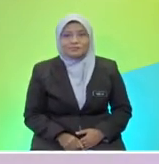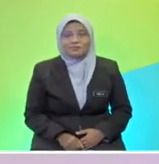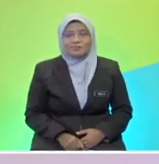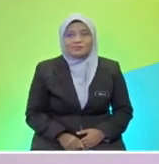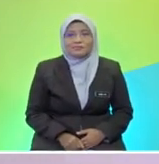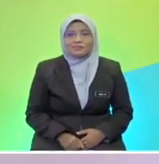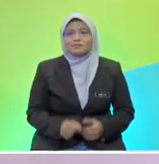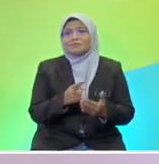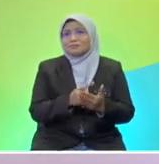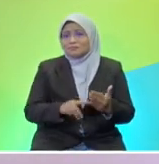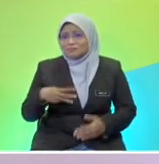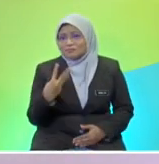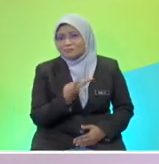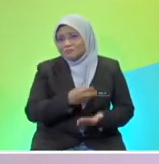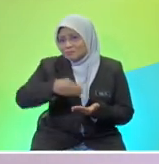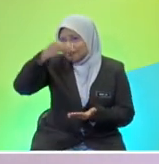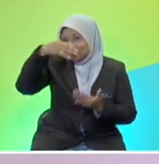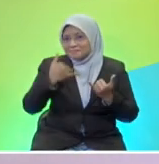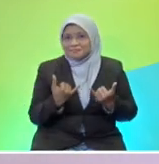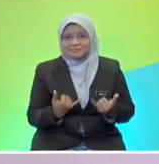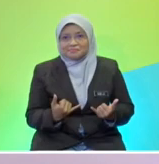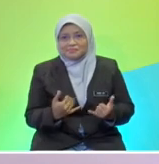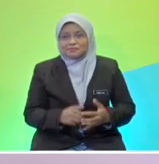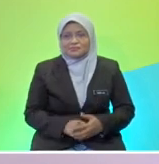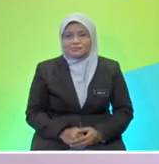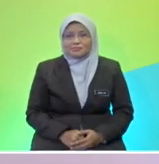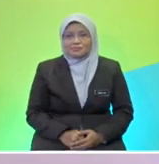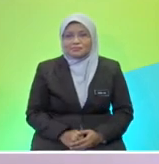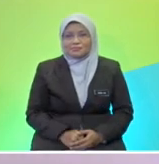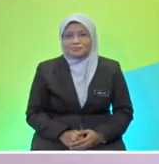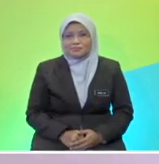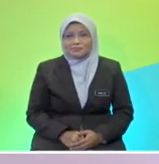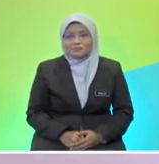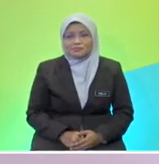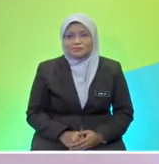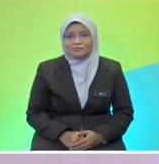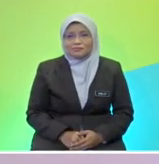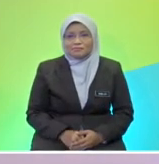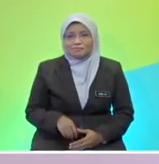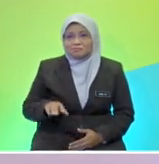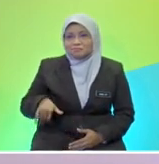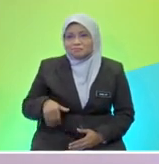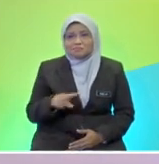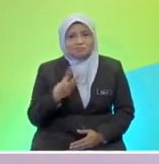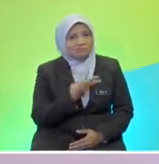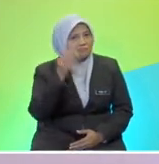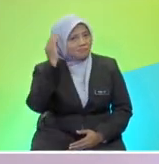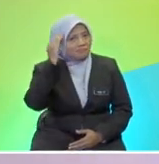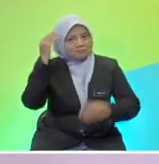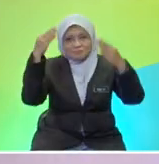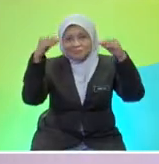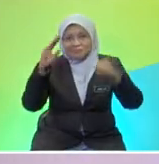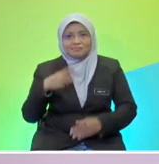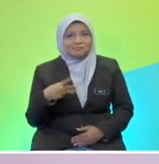going to learn today? I have my little squishy friend here. You're wondering? Before we get to know the teacher, of course we have our sign